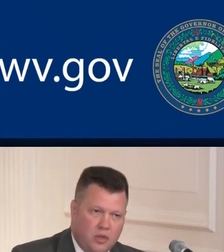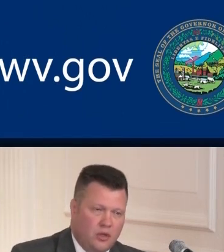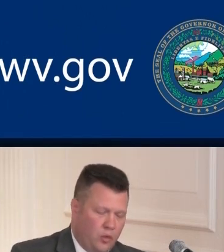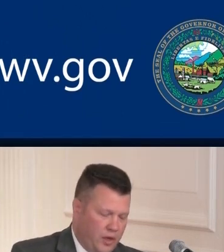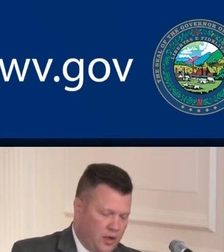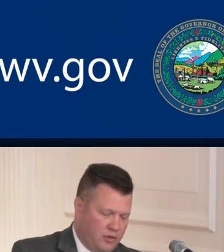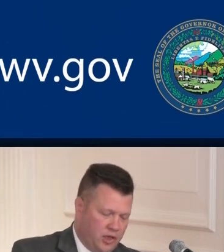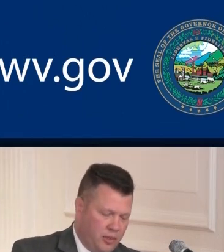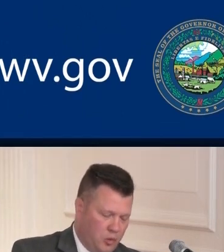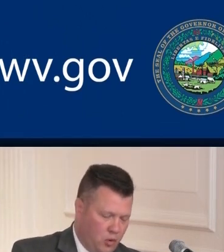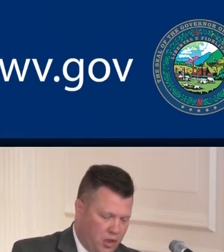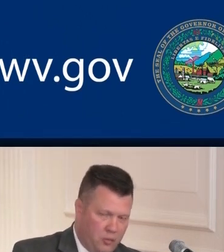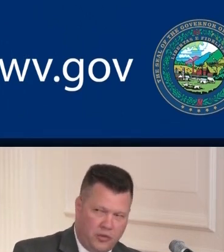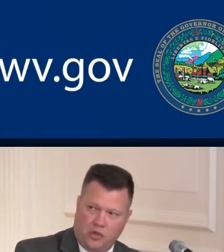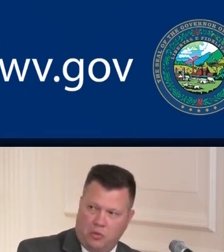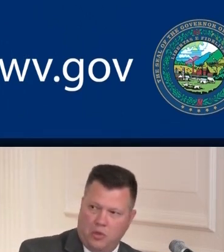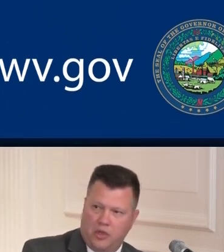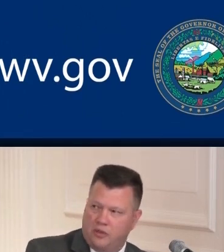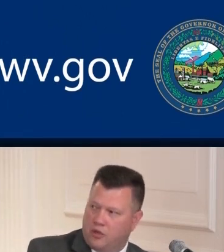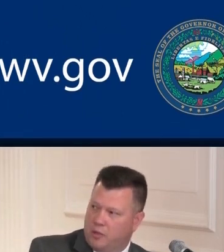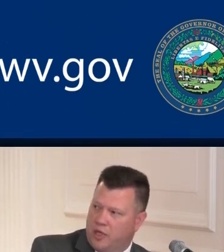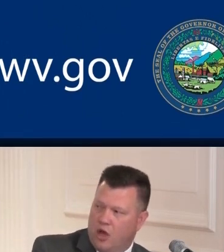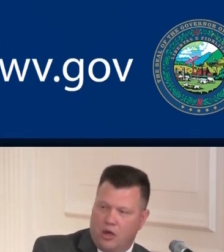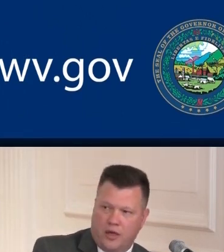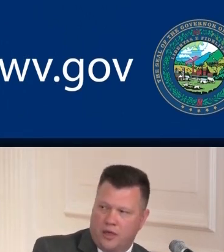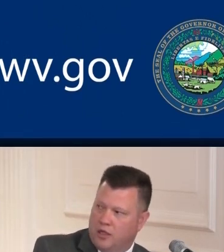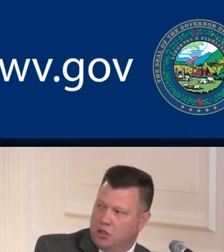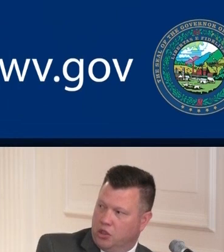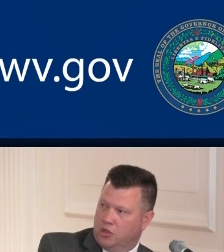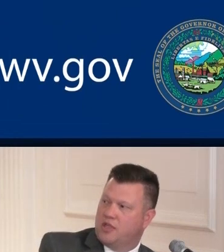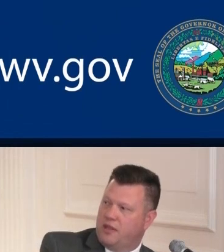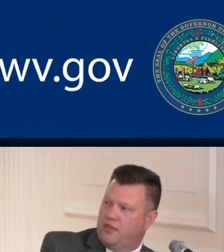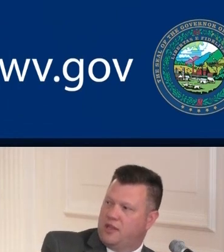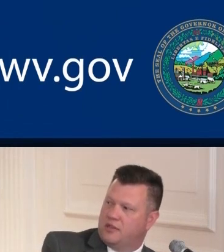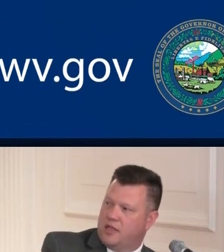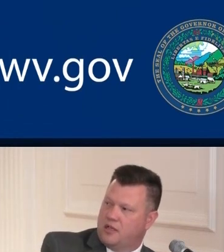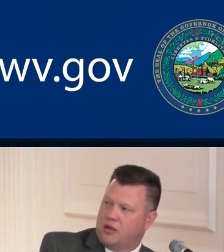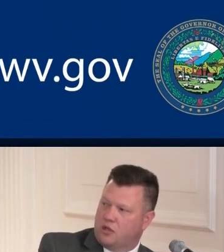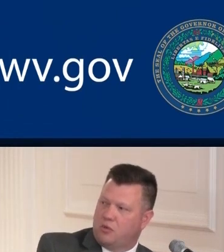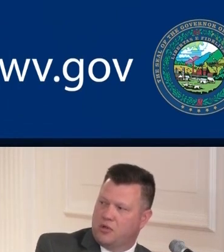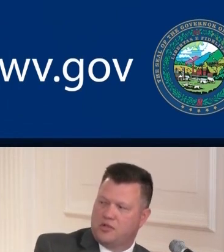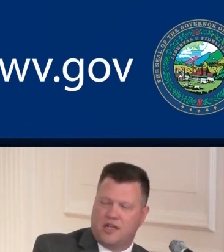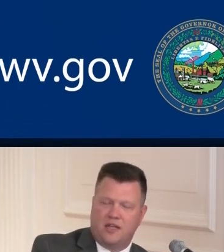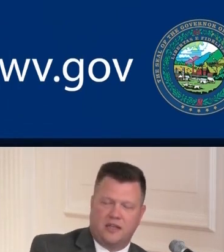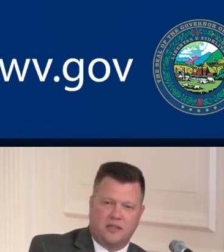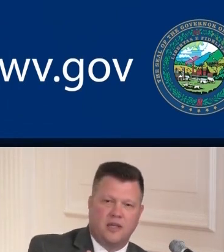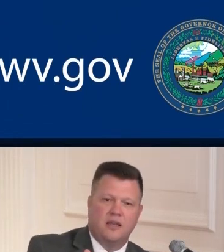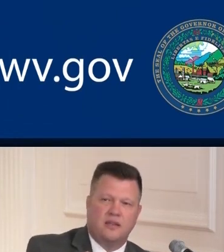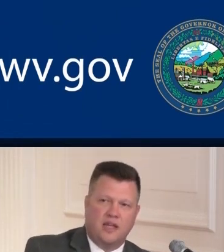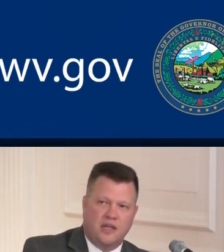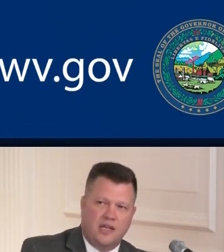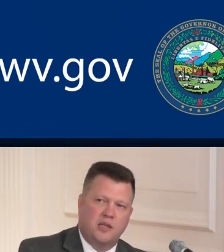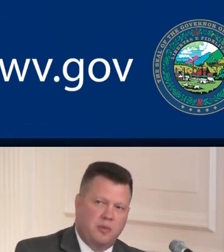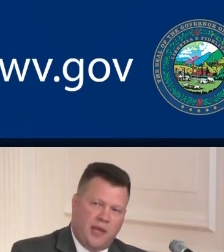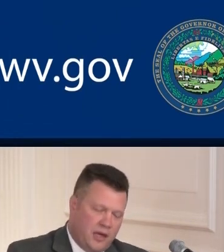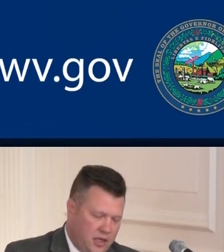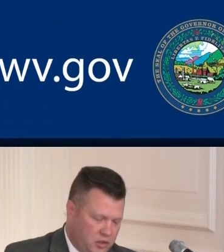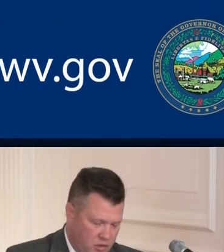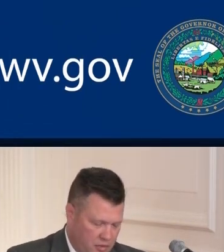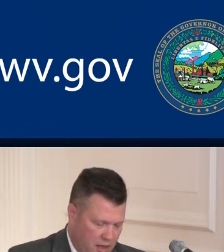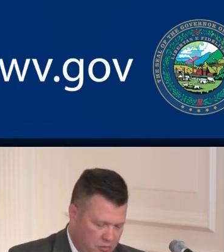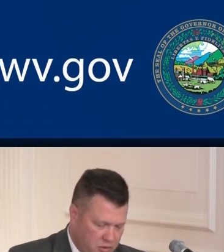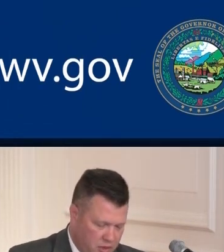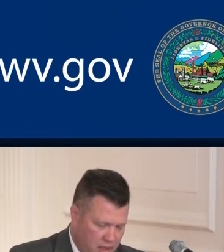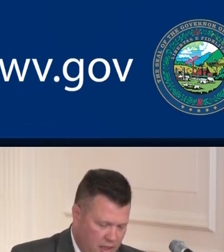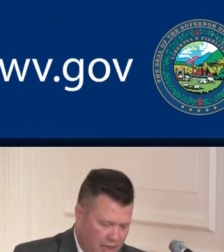yellow, we know they're going to be working with their community. They're going to be on alert, I think, as Dr. Marsh said, that they need to be paying attention